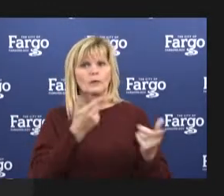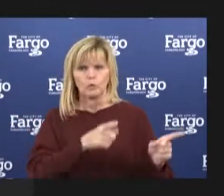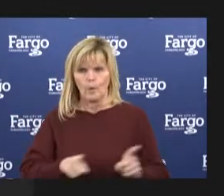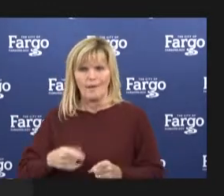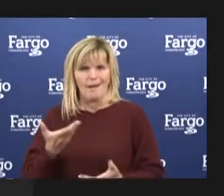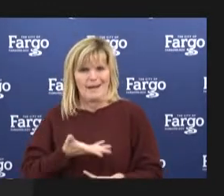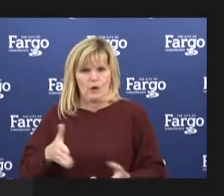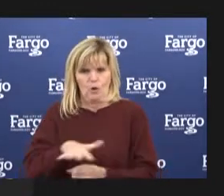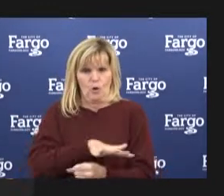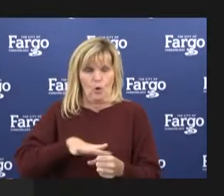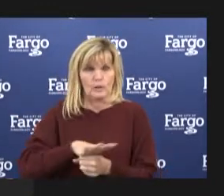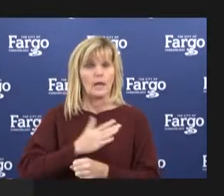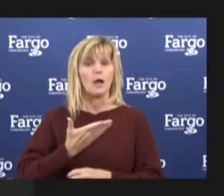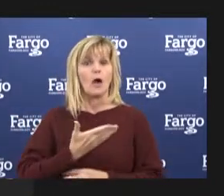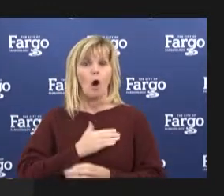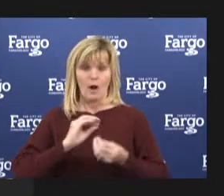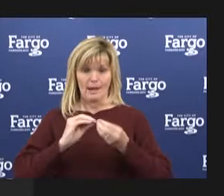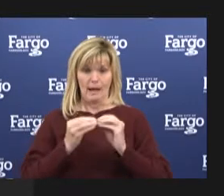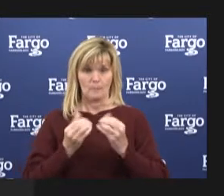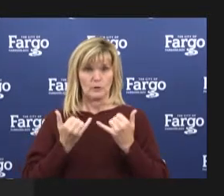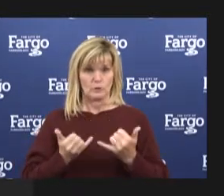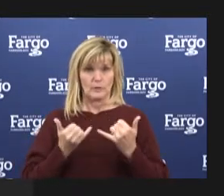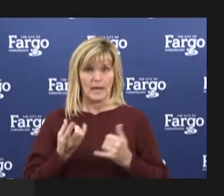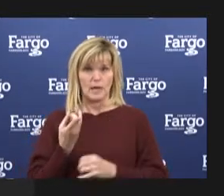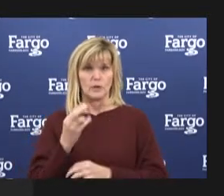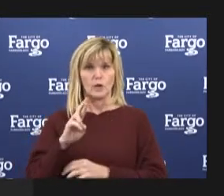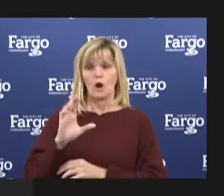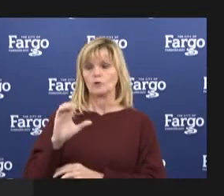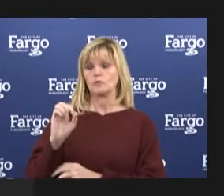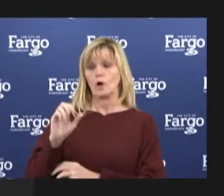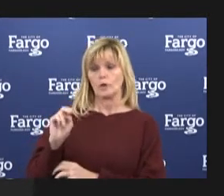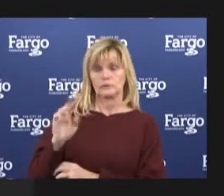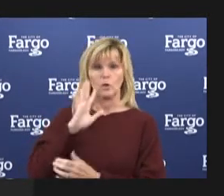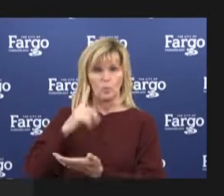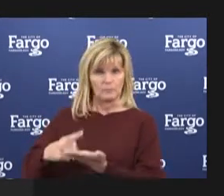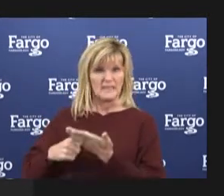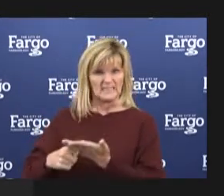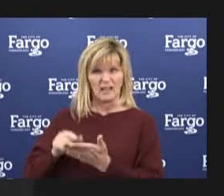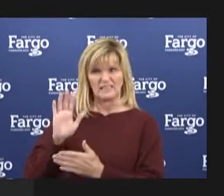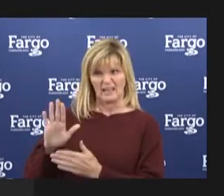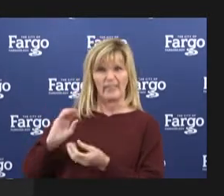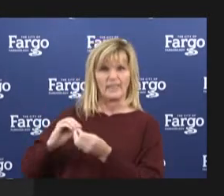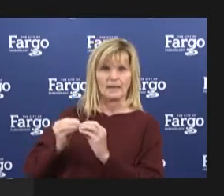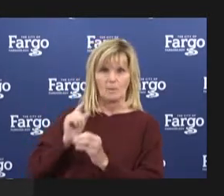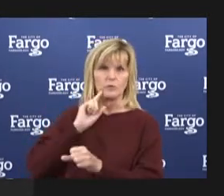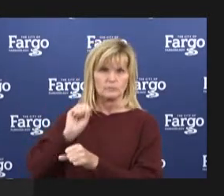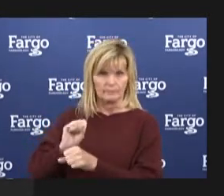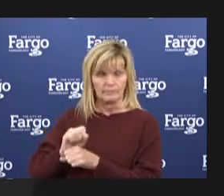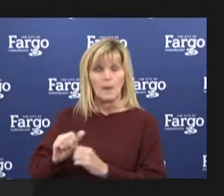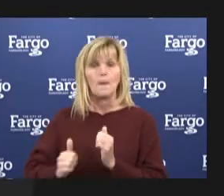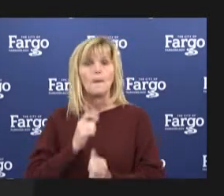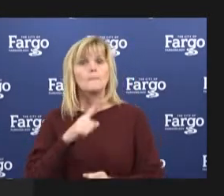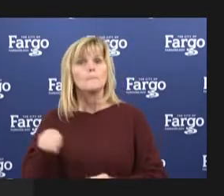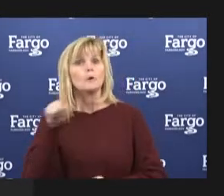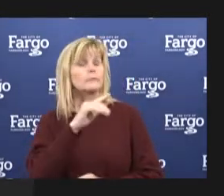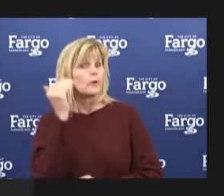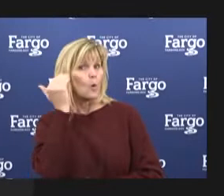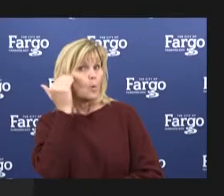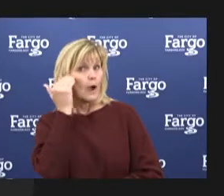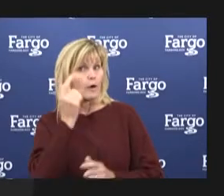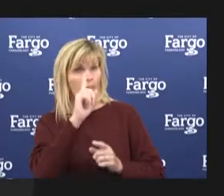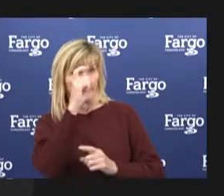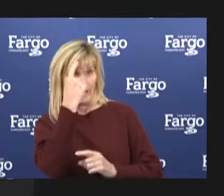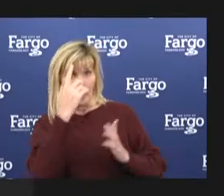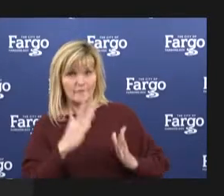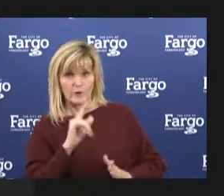the statistical updates and numbers today to Dr. Carson, who will be speaking shortly. As most of you are aware, under the direction from the